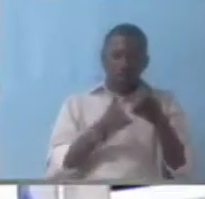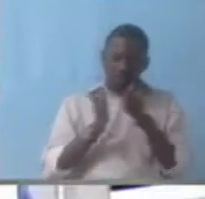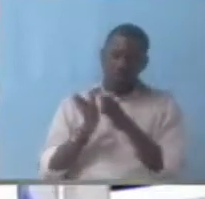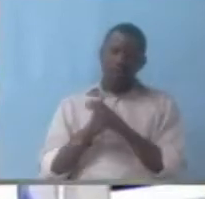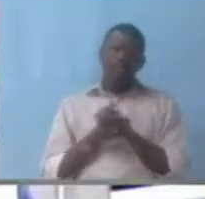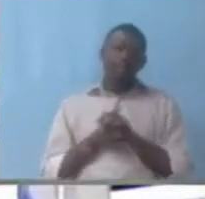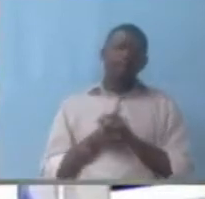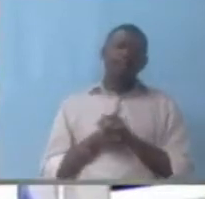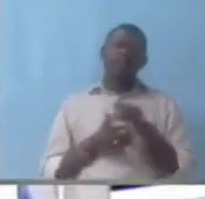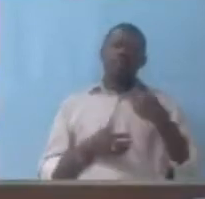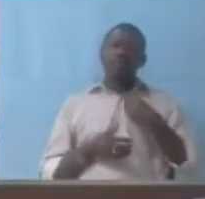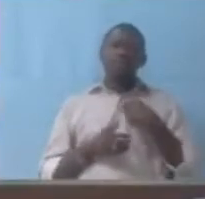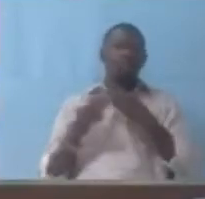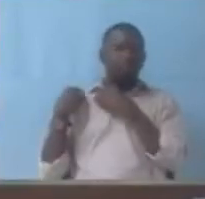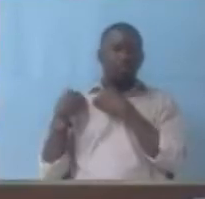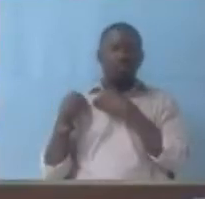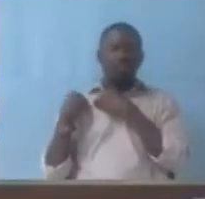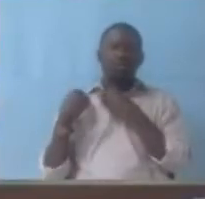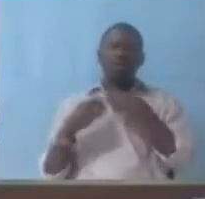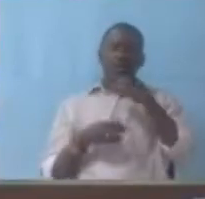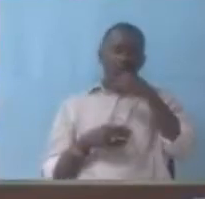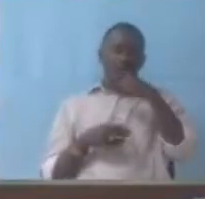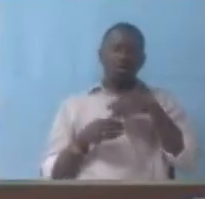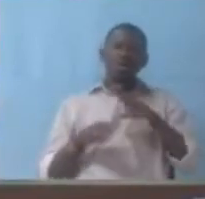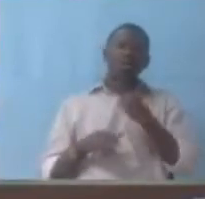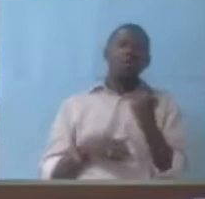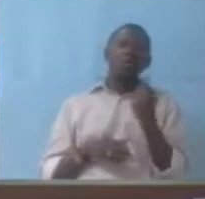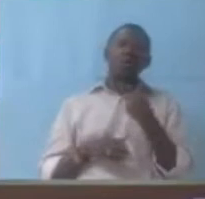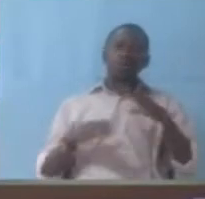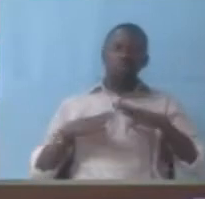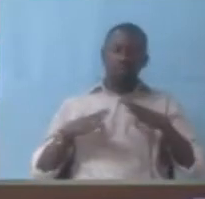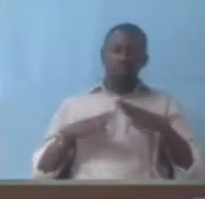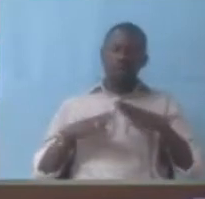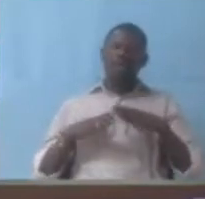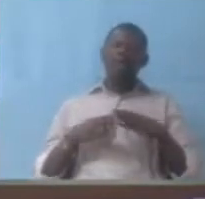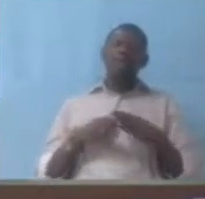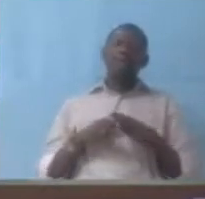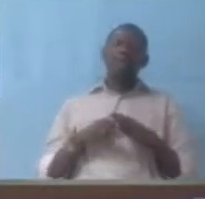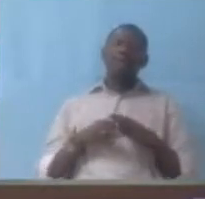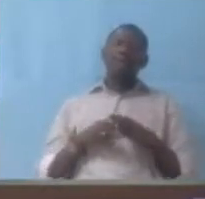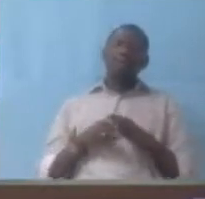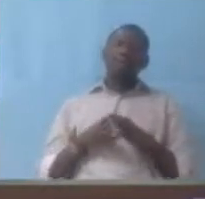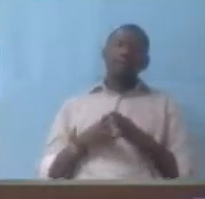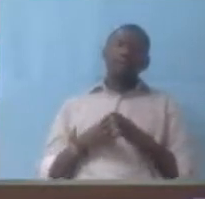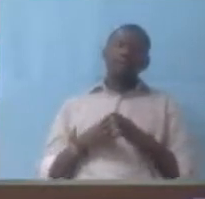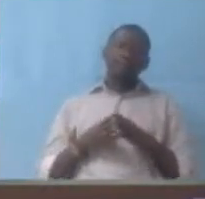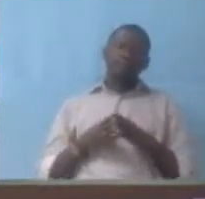So my role, if I may just put it succinctly, my role was to prepare the instrument